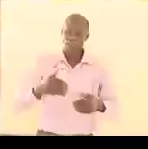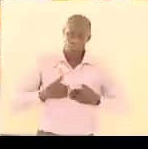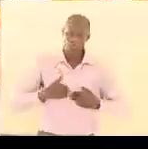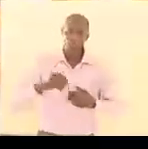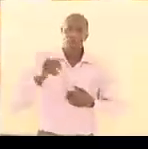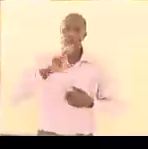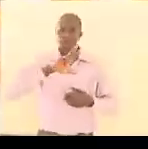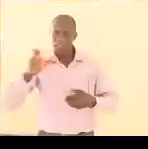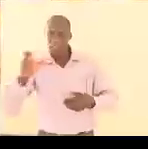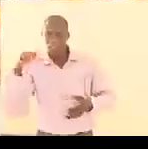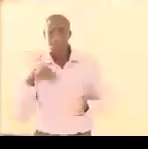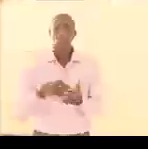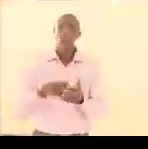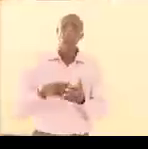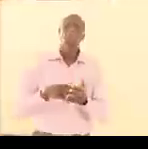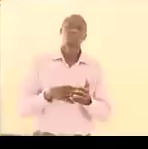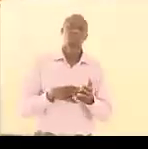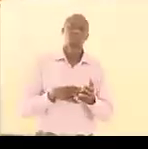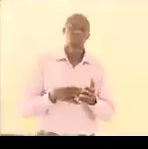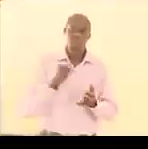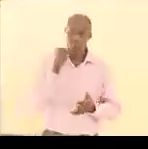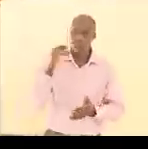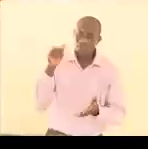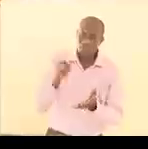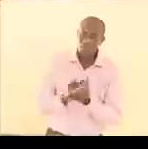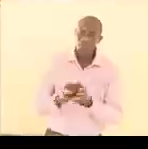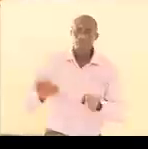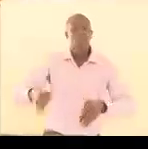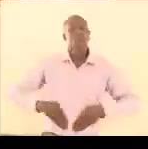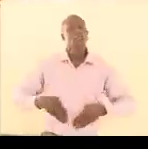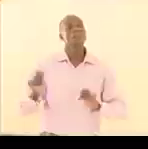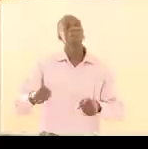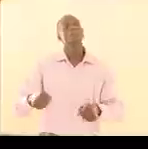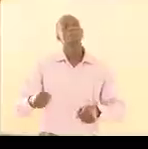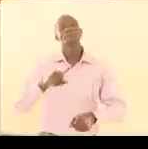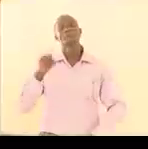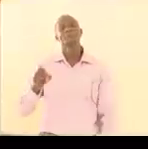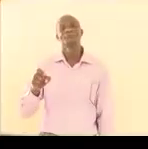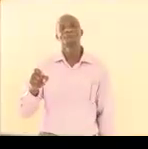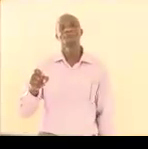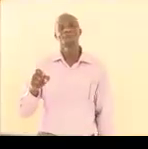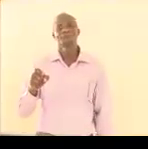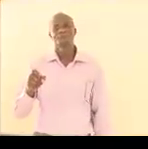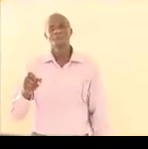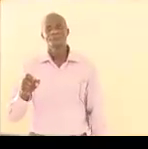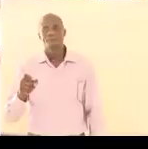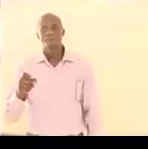a 300, 500 thousand worth of house. Is that acceptable?